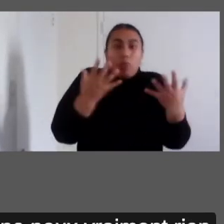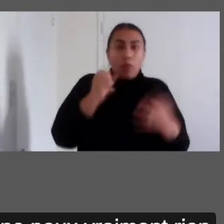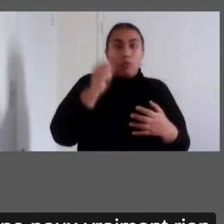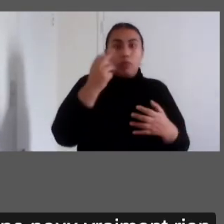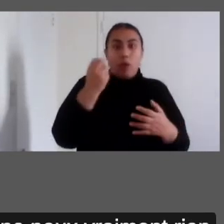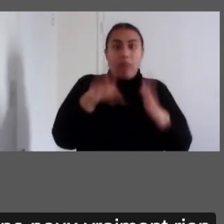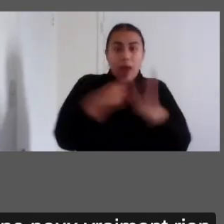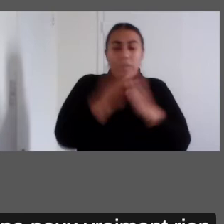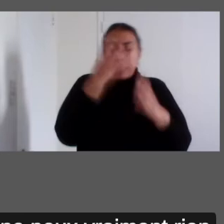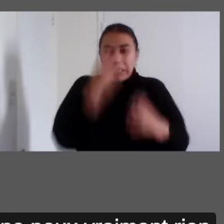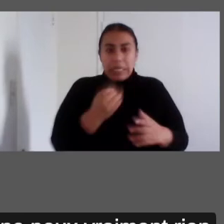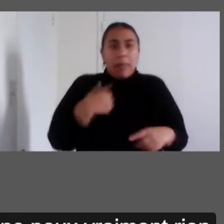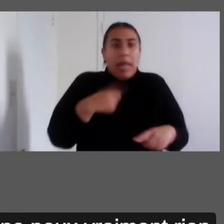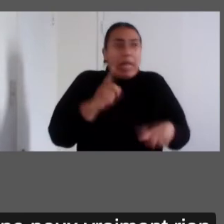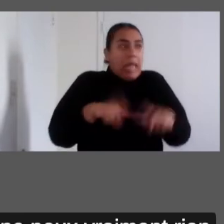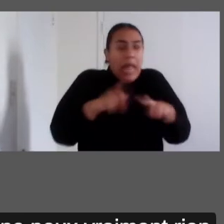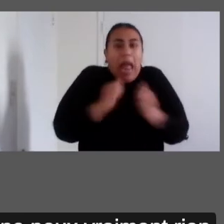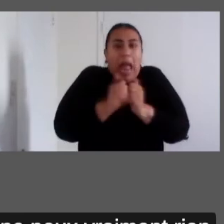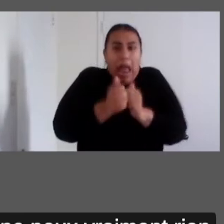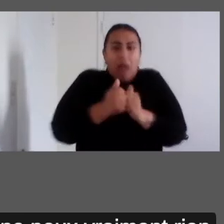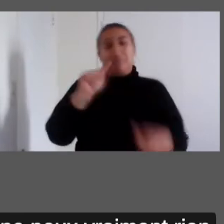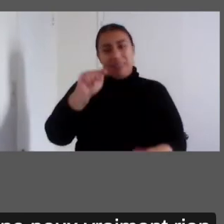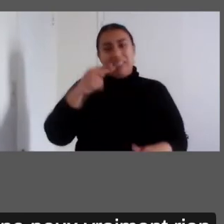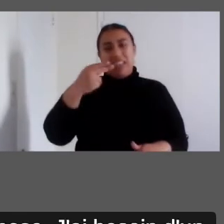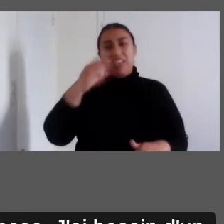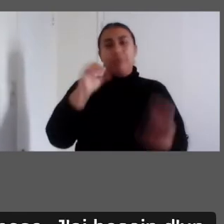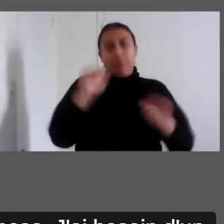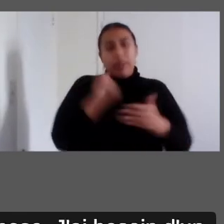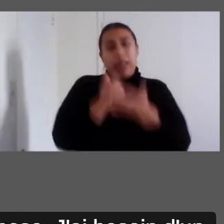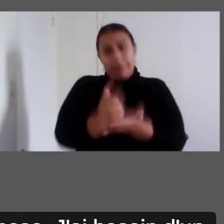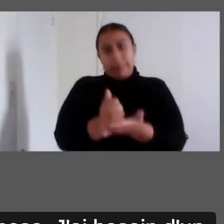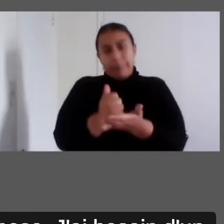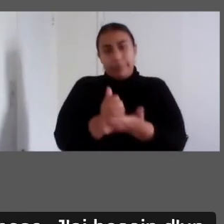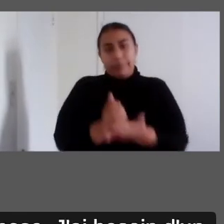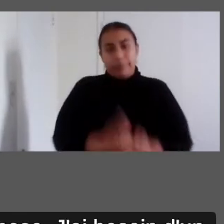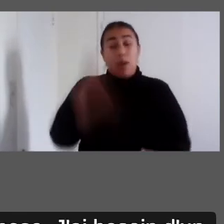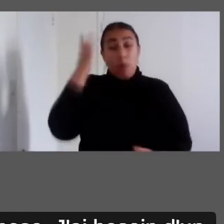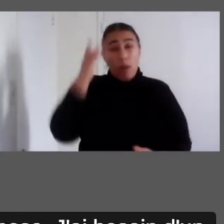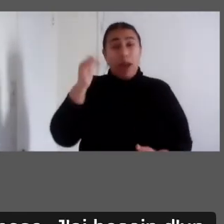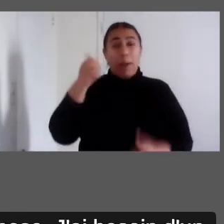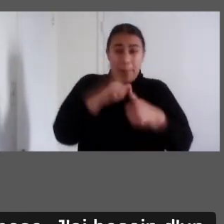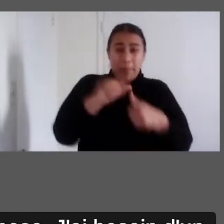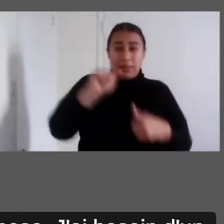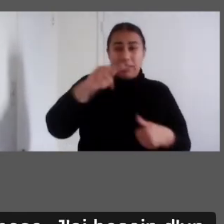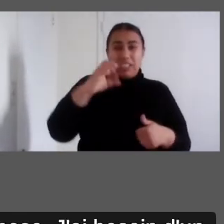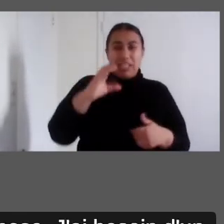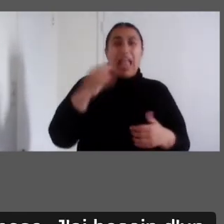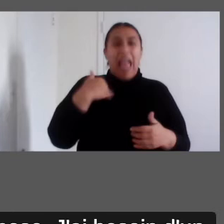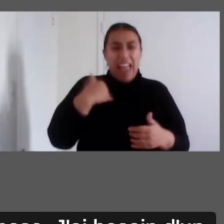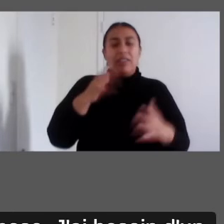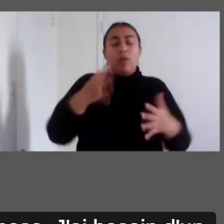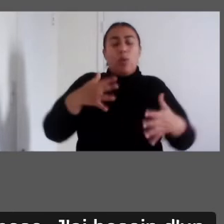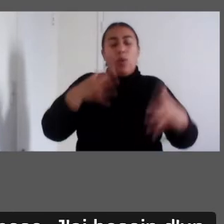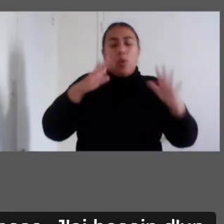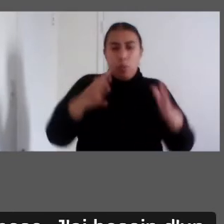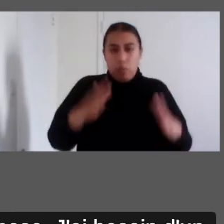nothing I can do. I turn off the lights, I put a pillow over my head, and I just rest. And I need a day off, and I need a good 12 hours of